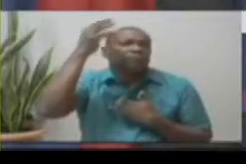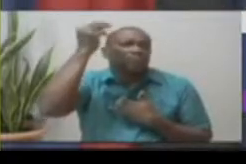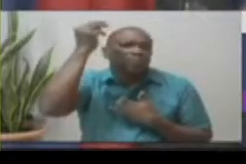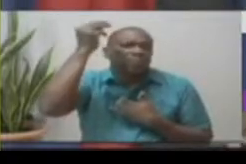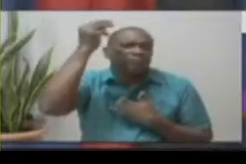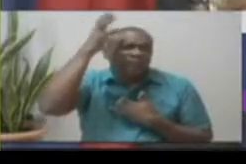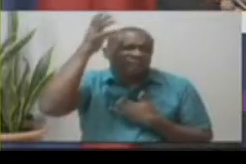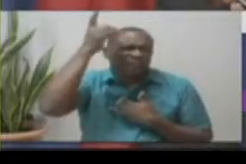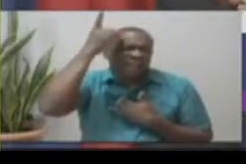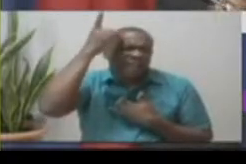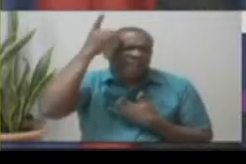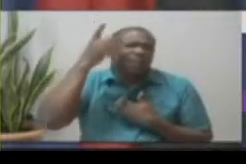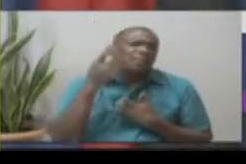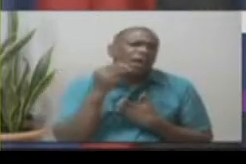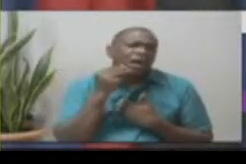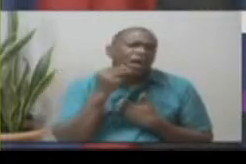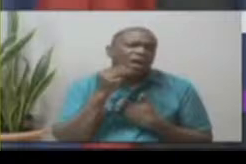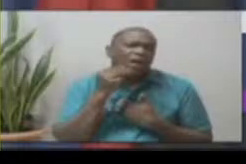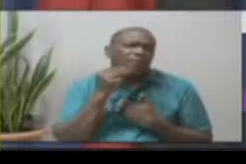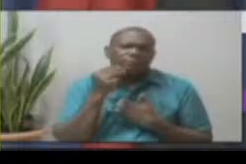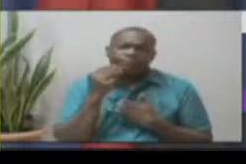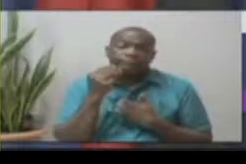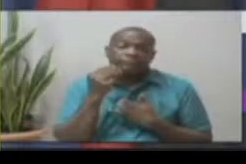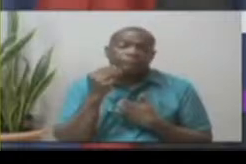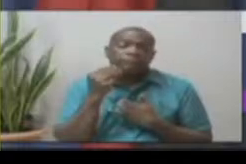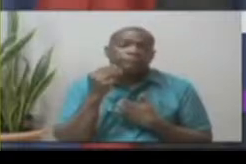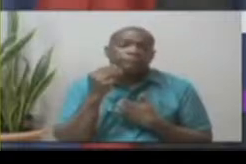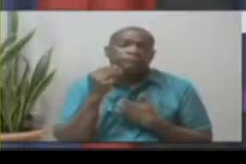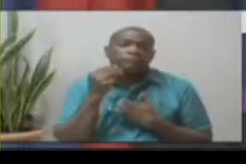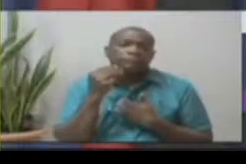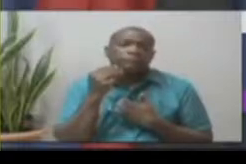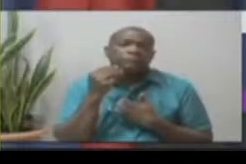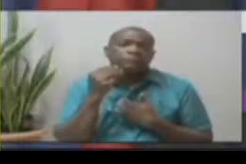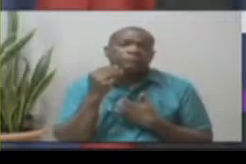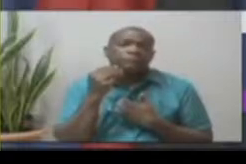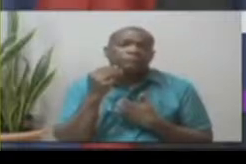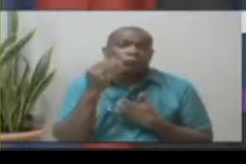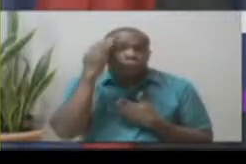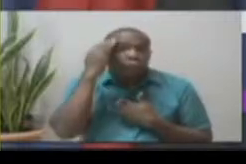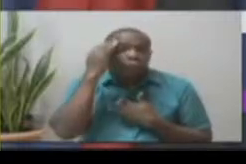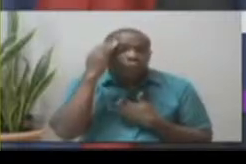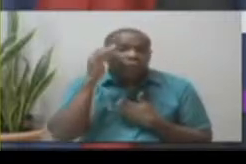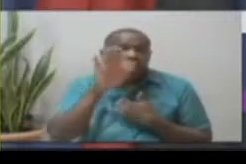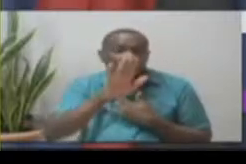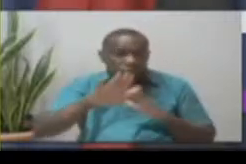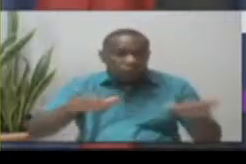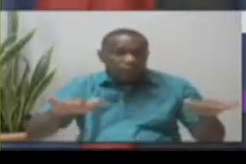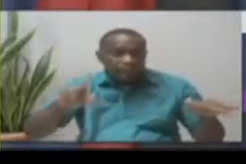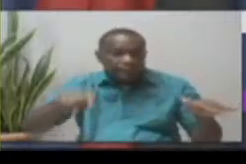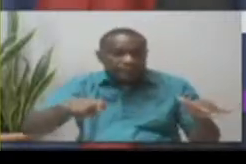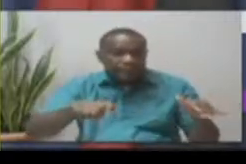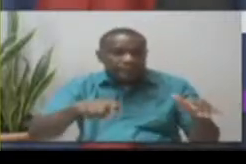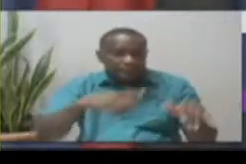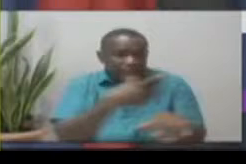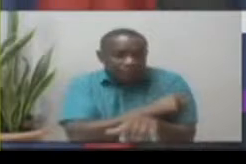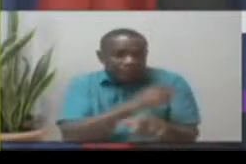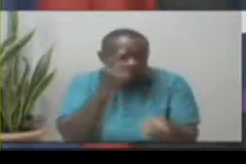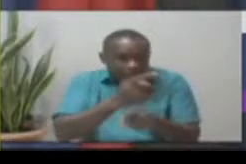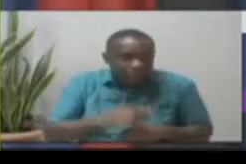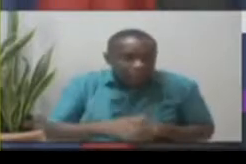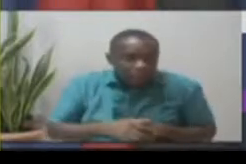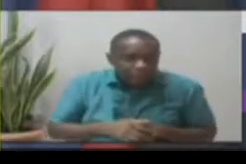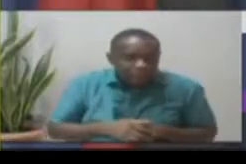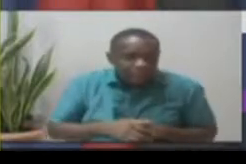to be vaccinated along the way. And it's compulsory to get into school. This is no